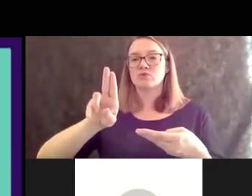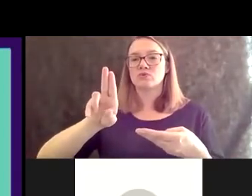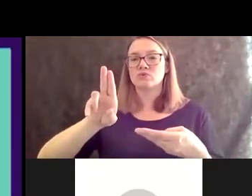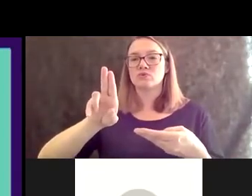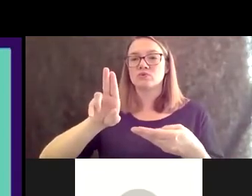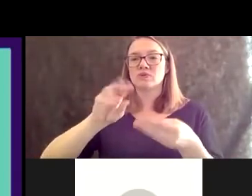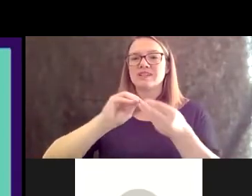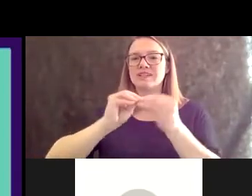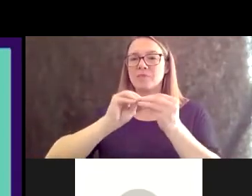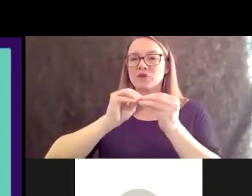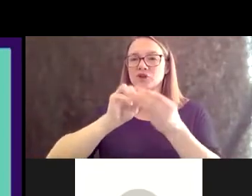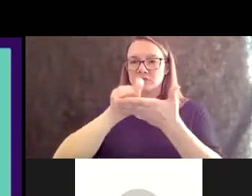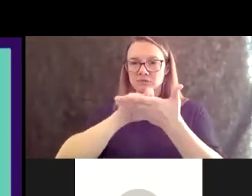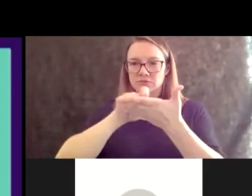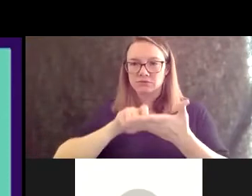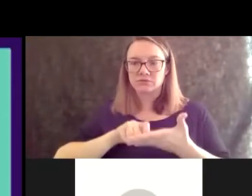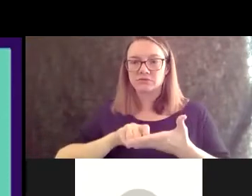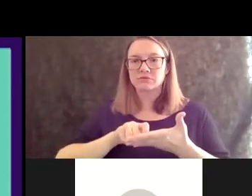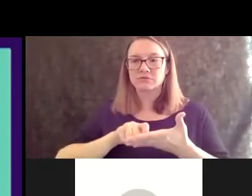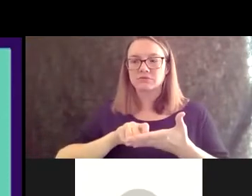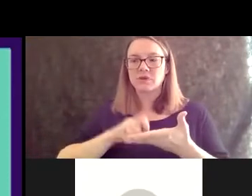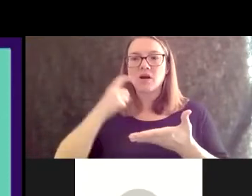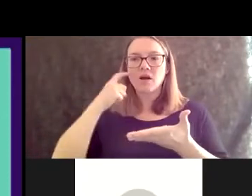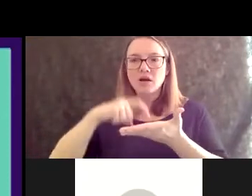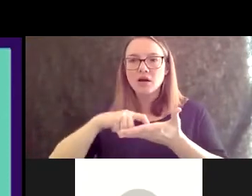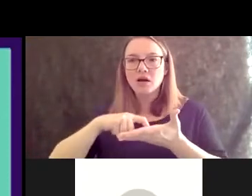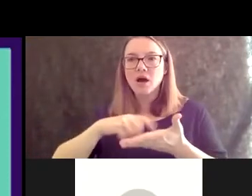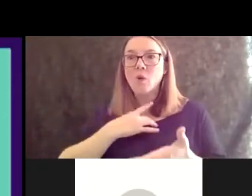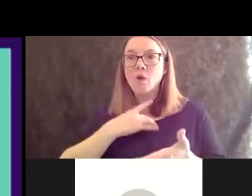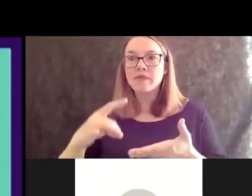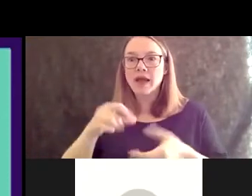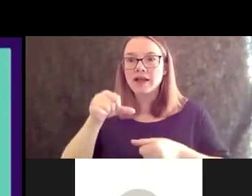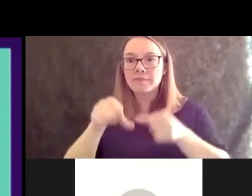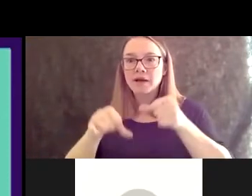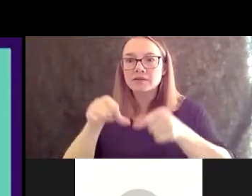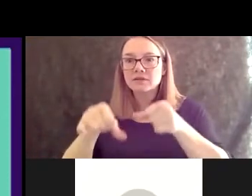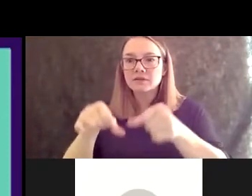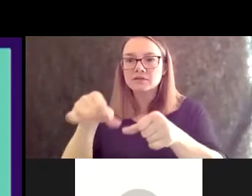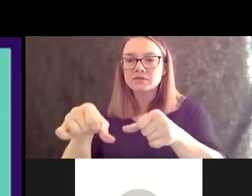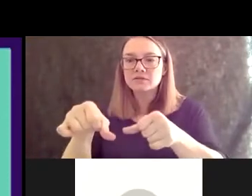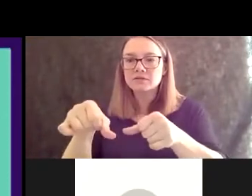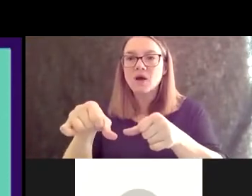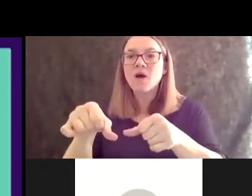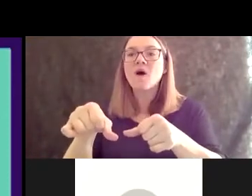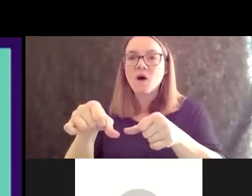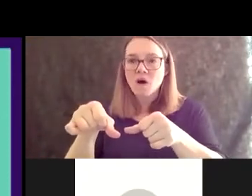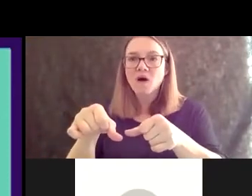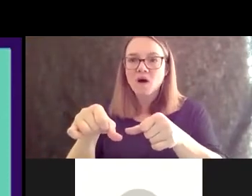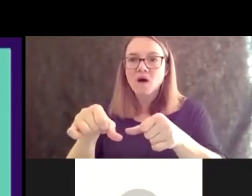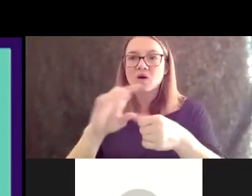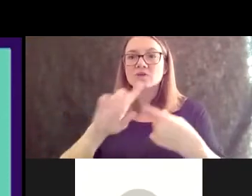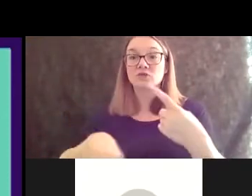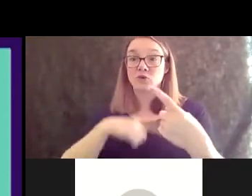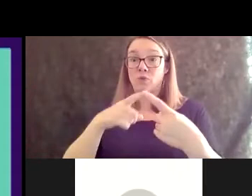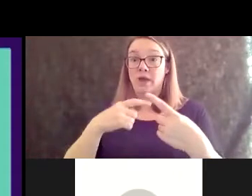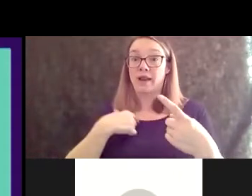like, wow, I really like puzzles. And so really digging into that more, so that when I do a puzzle or a Sudoku, I can really